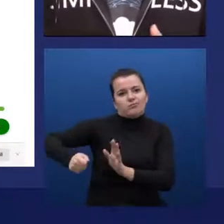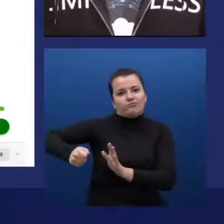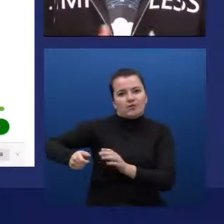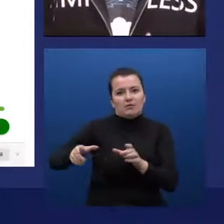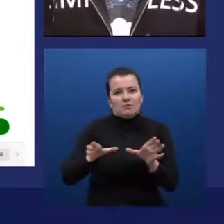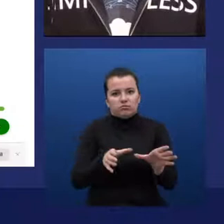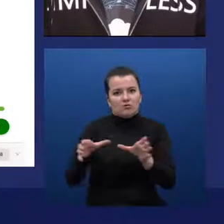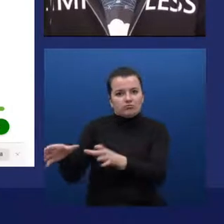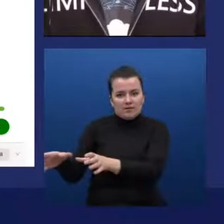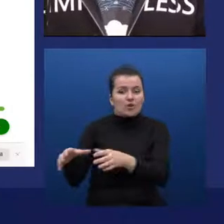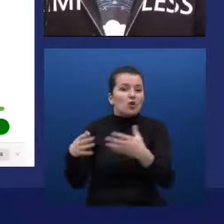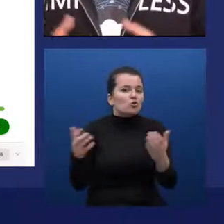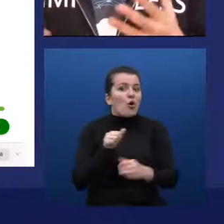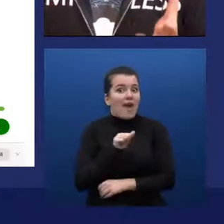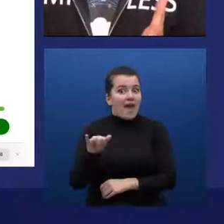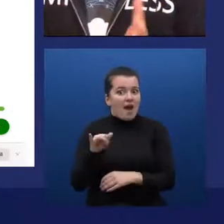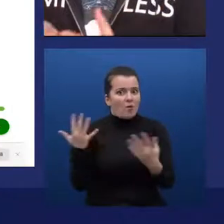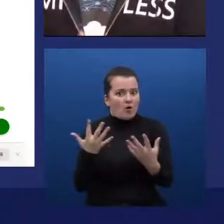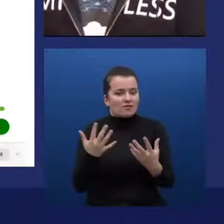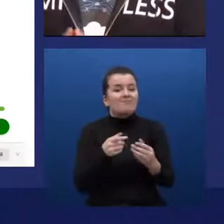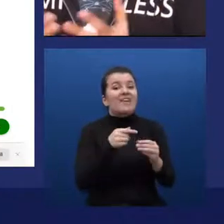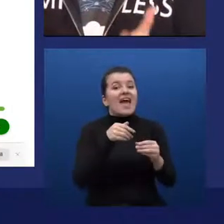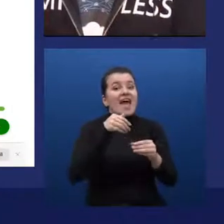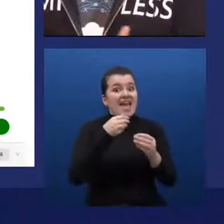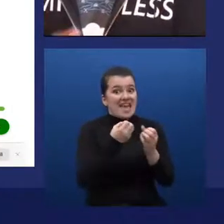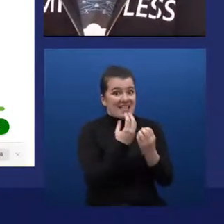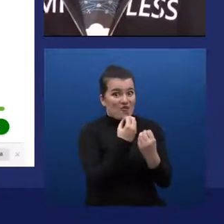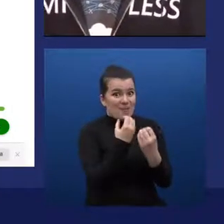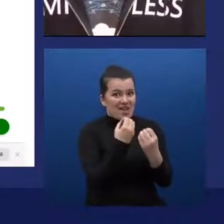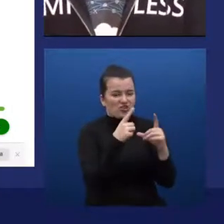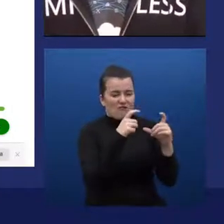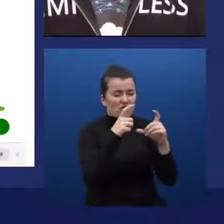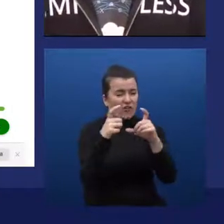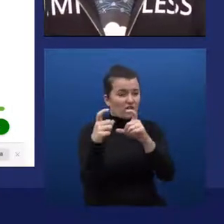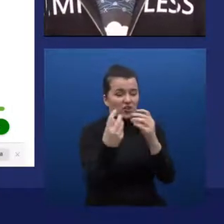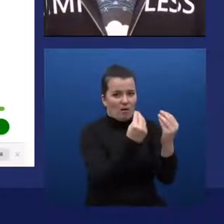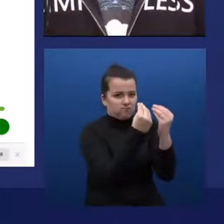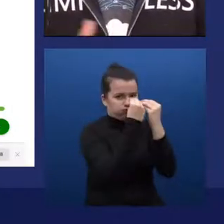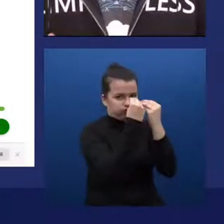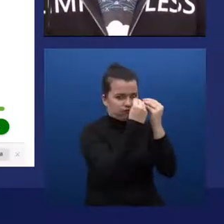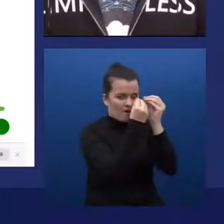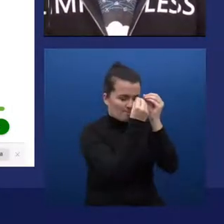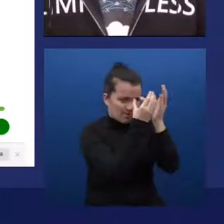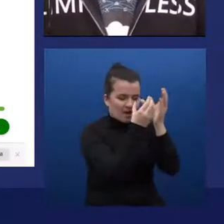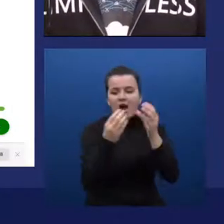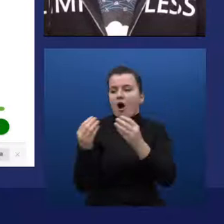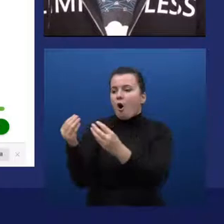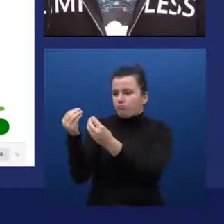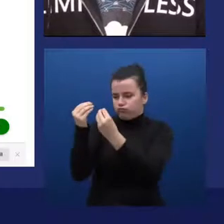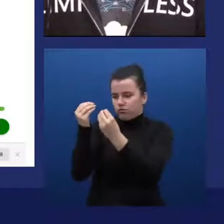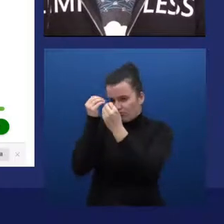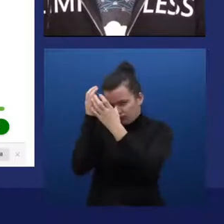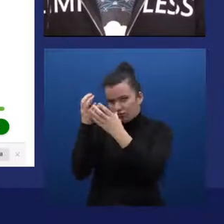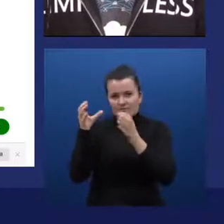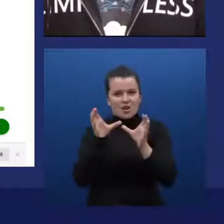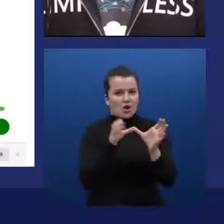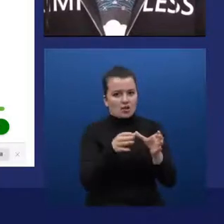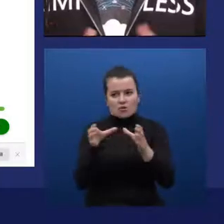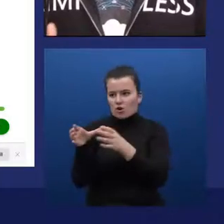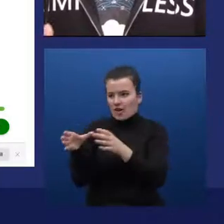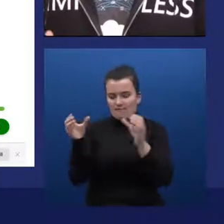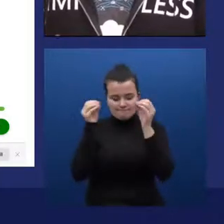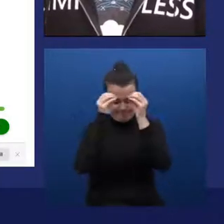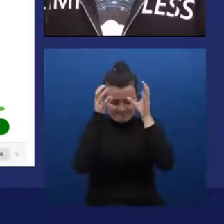fed to me in terms of data, the realization and understanding of what I'm looking at from a custom vision .AI